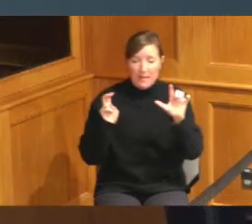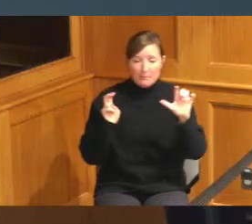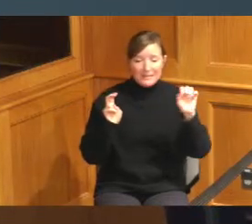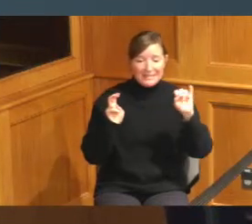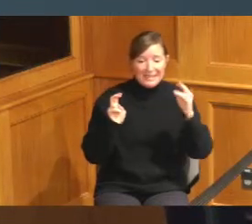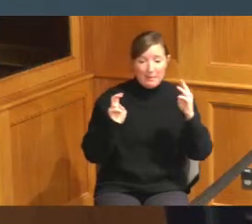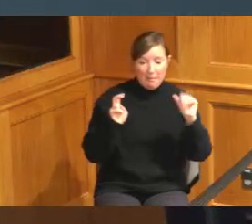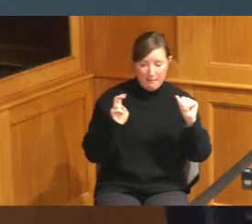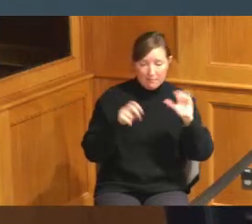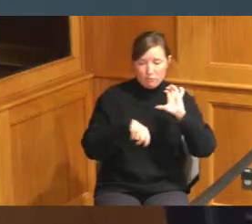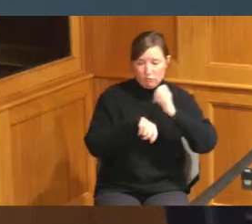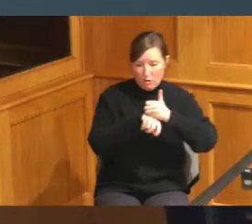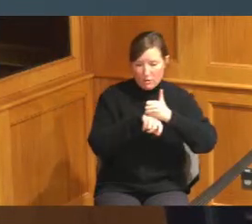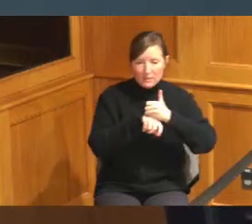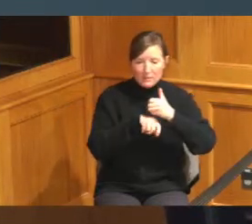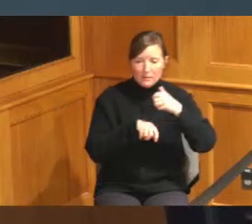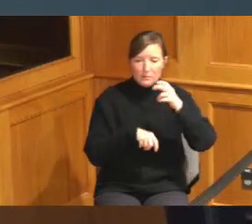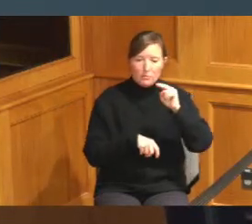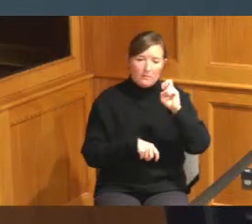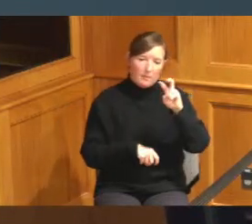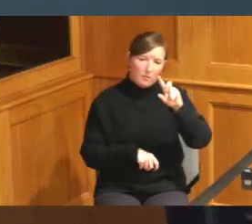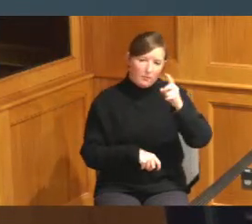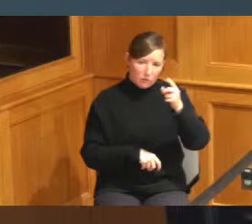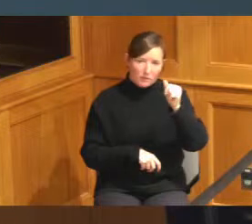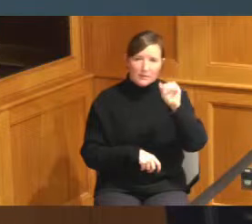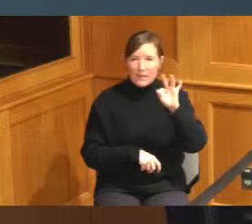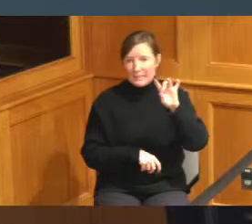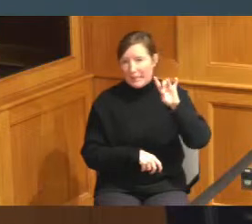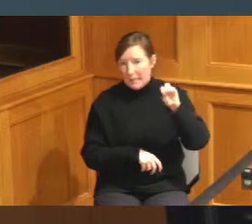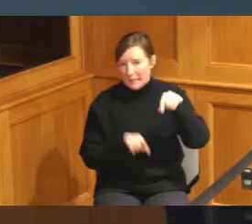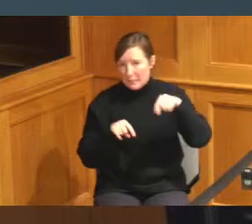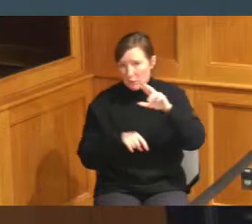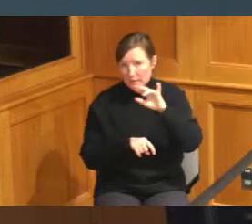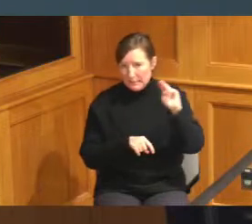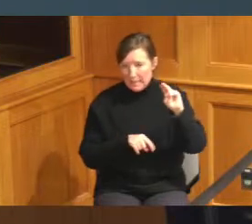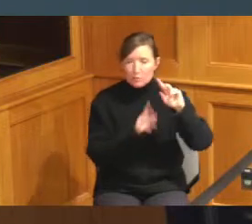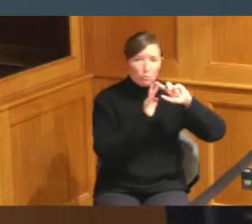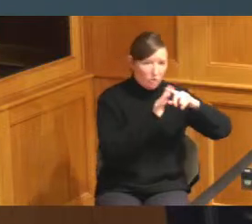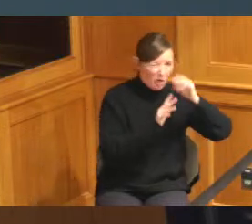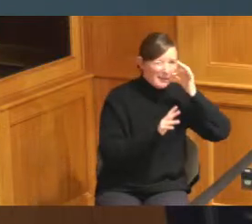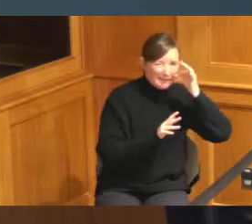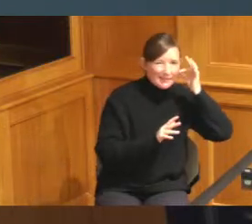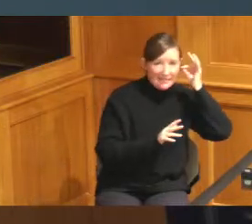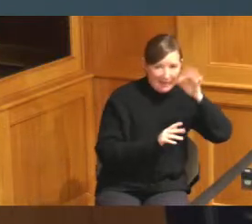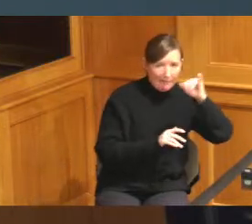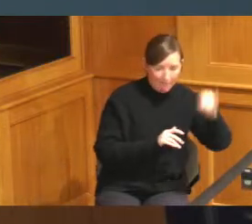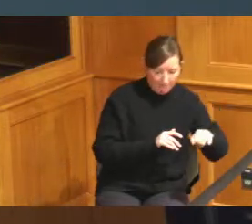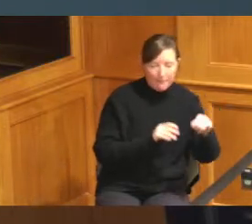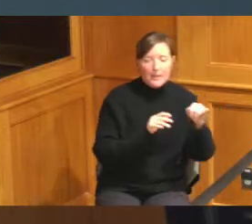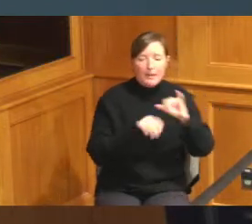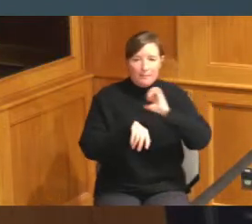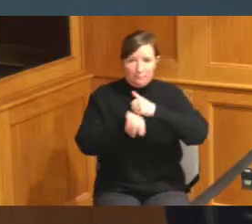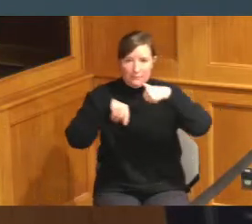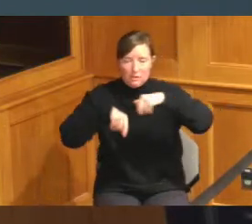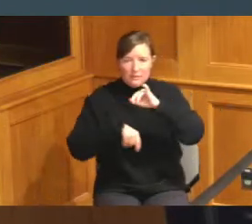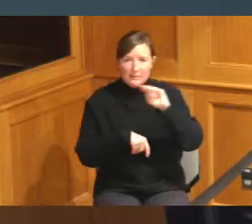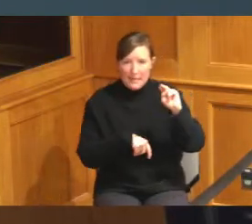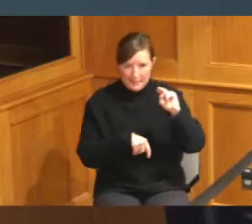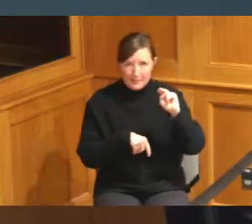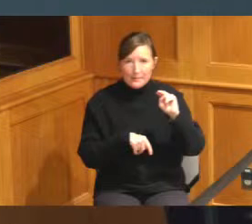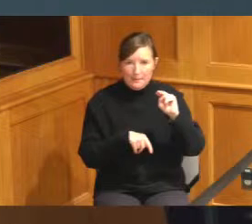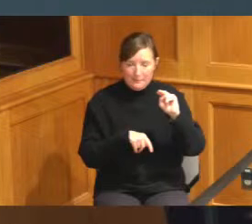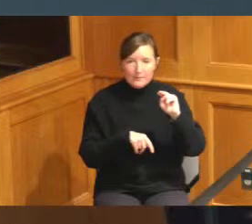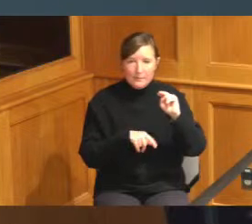was chartered on November 1st, 1980 in Cincinnati, Ohio by the Iota Sigma